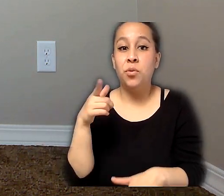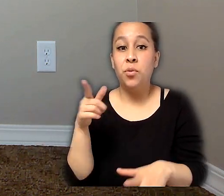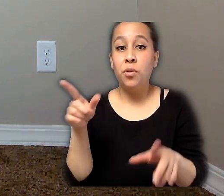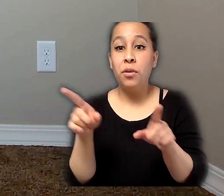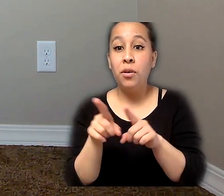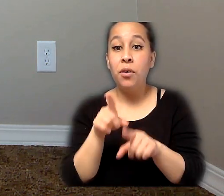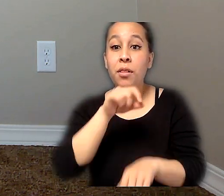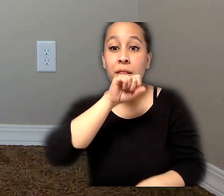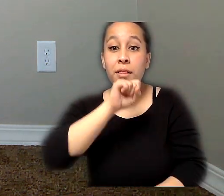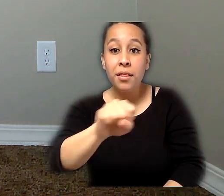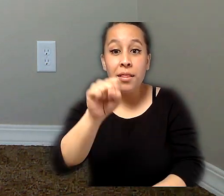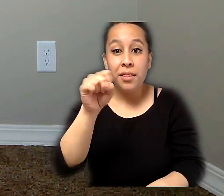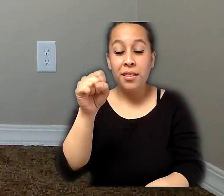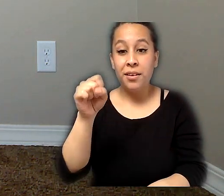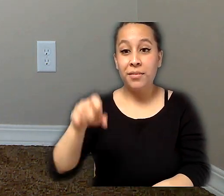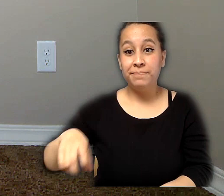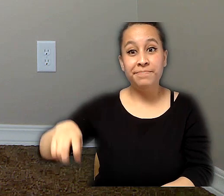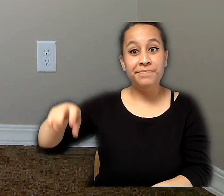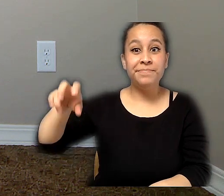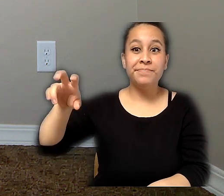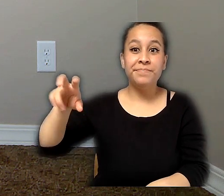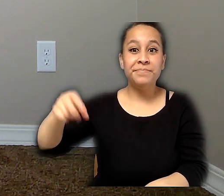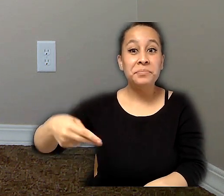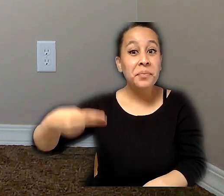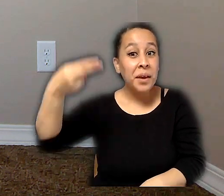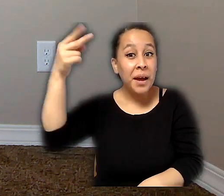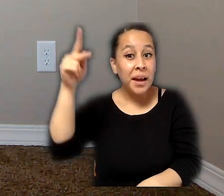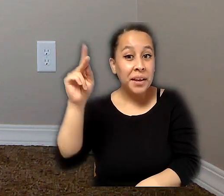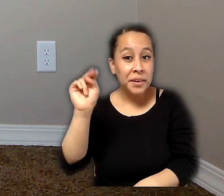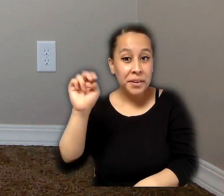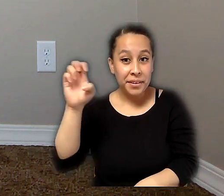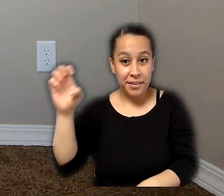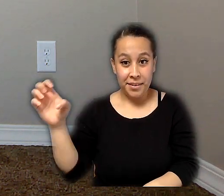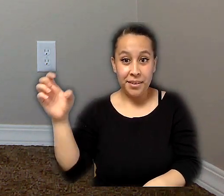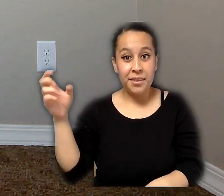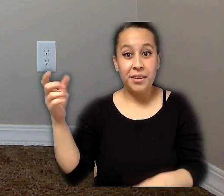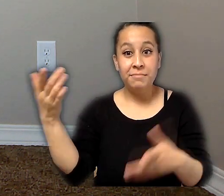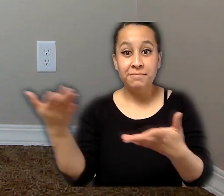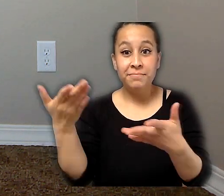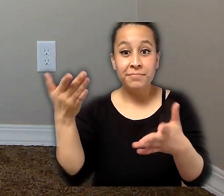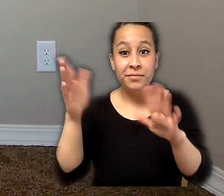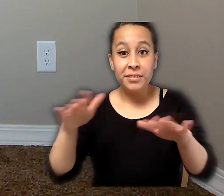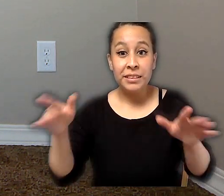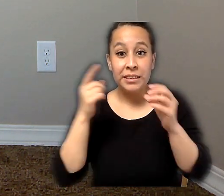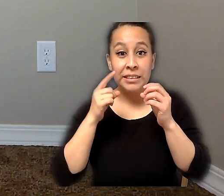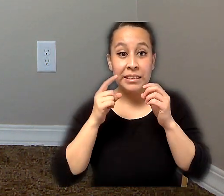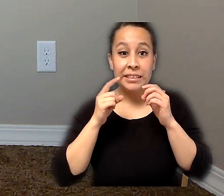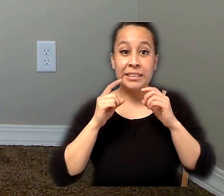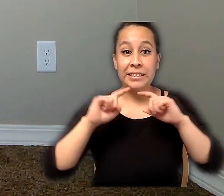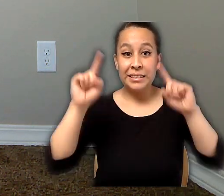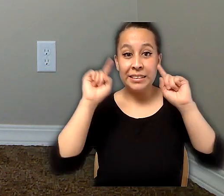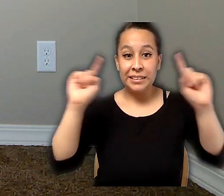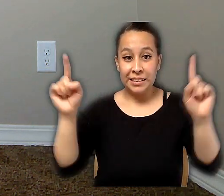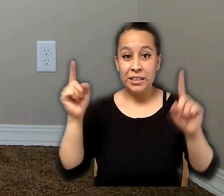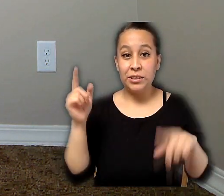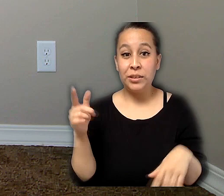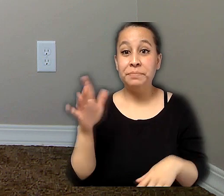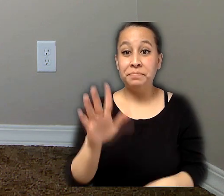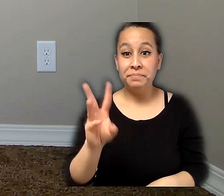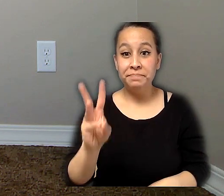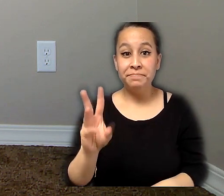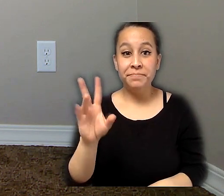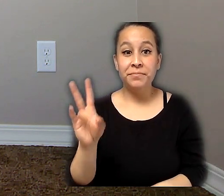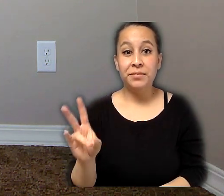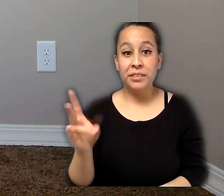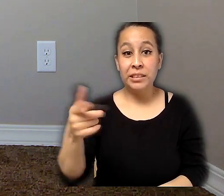okay? So, we're gonna do that at the tempo, okay? So step, clap, step, clap.